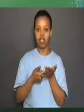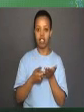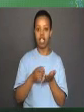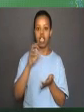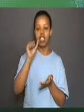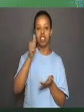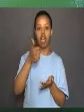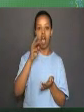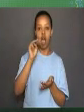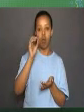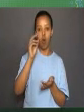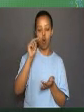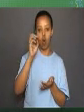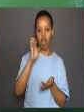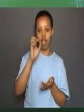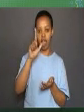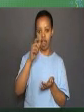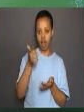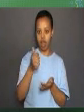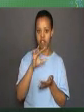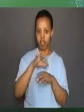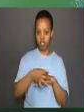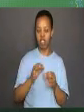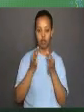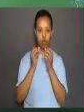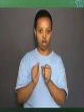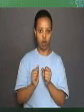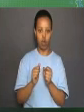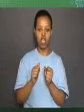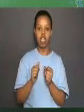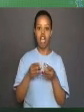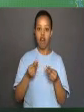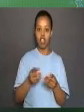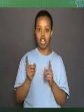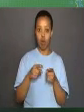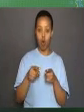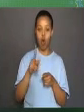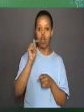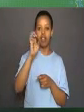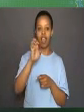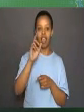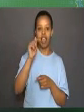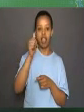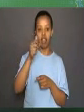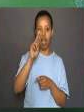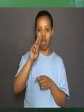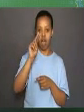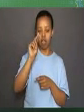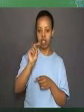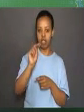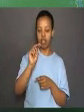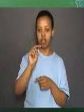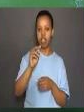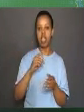infection. Soil is the reservoir for tetanus, an infectious disease caused